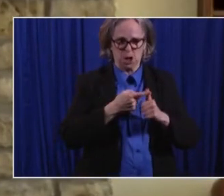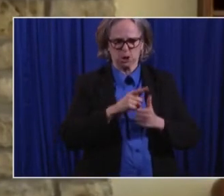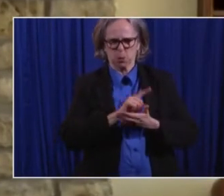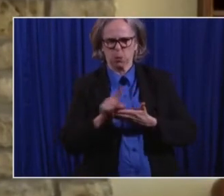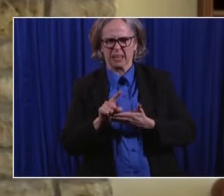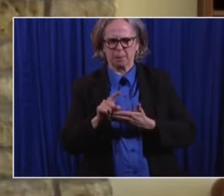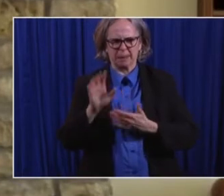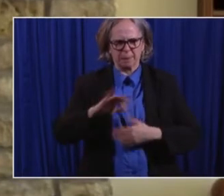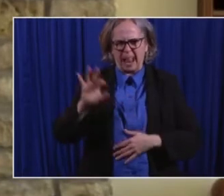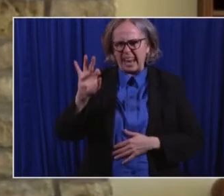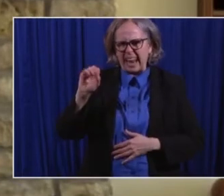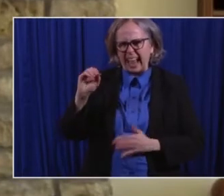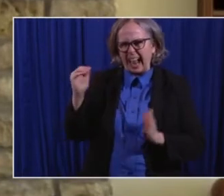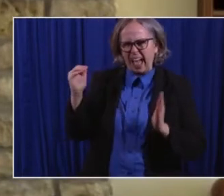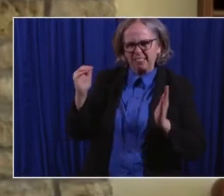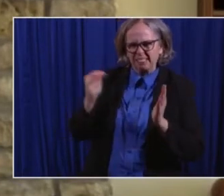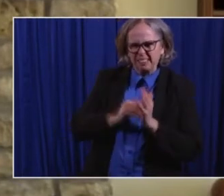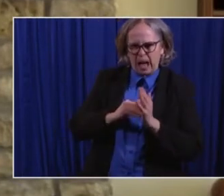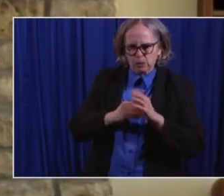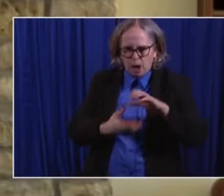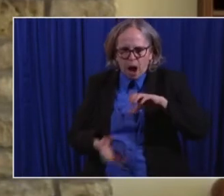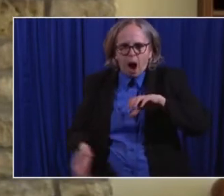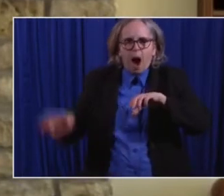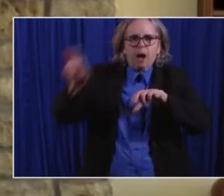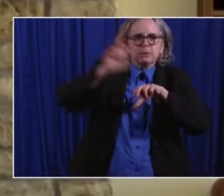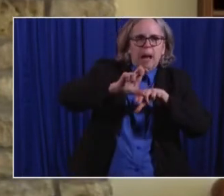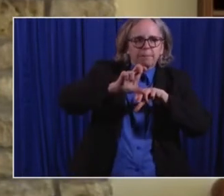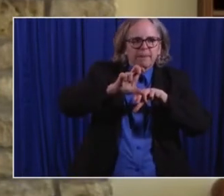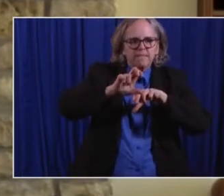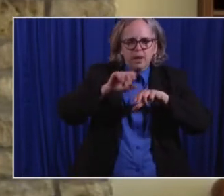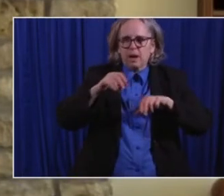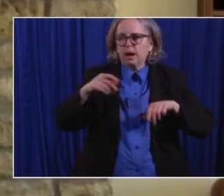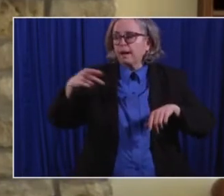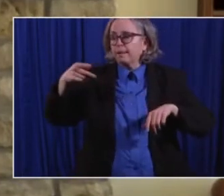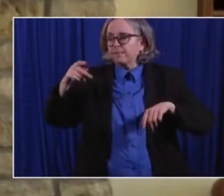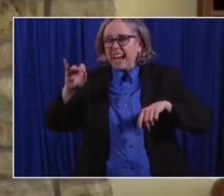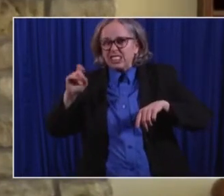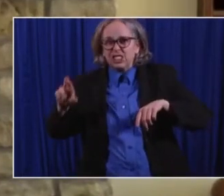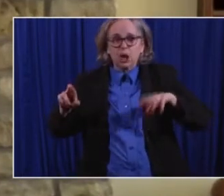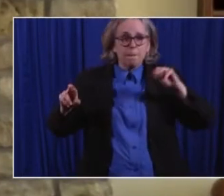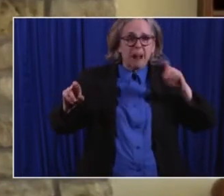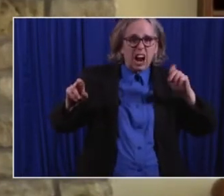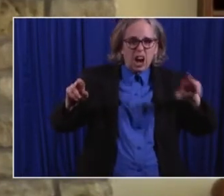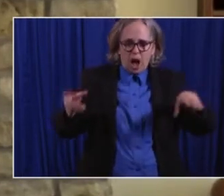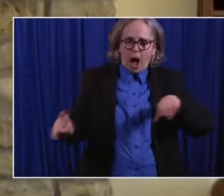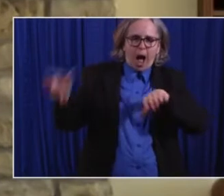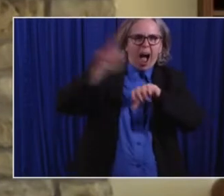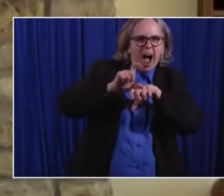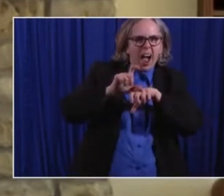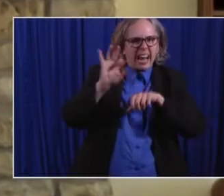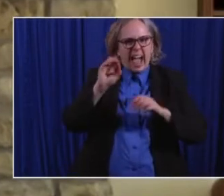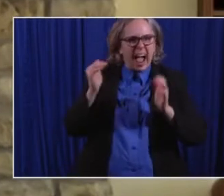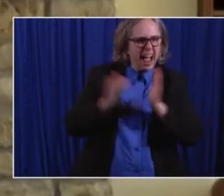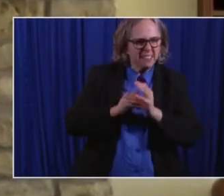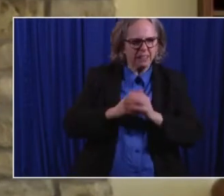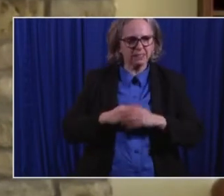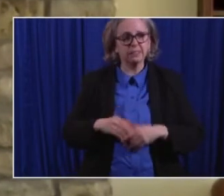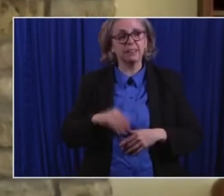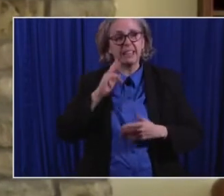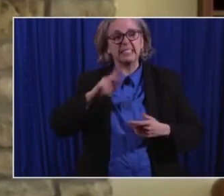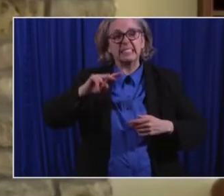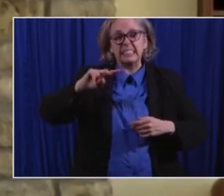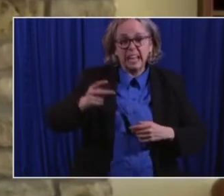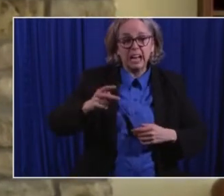doses. We are told by the federal government that the second and third week will be less. We don't know how much